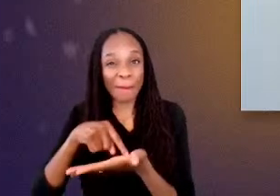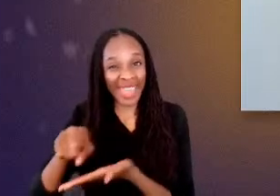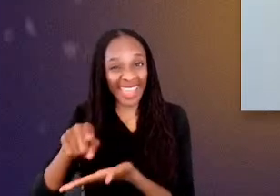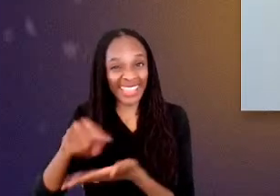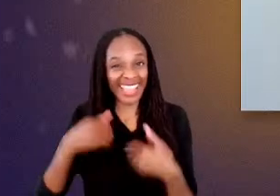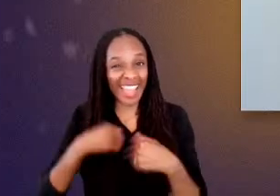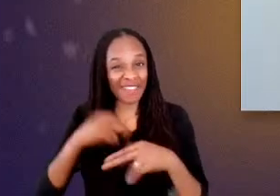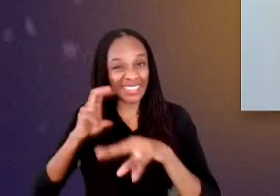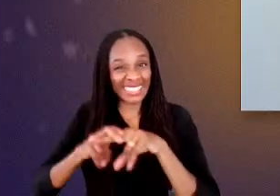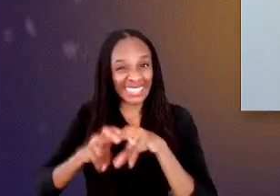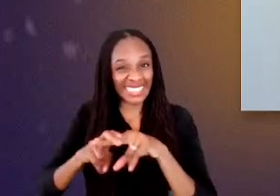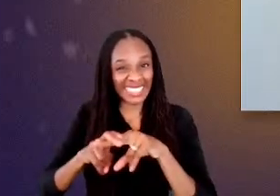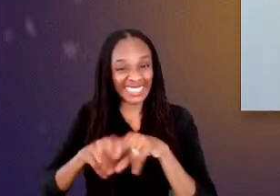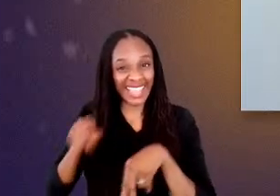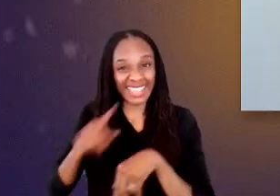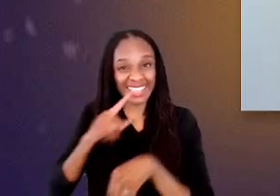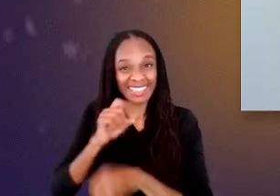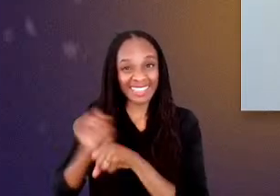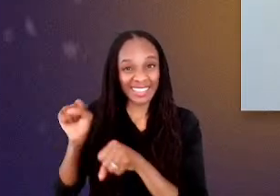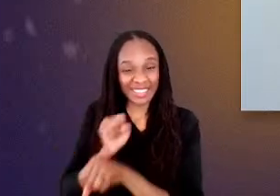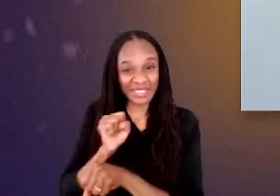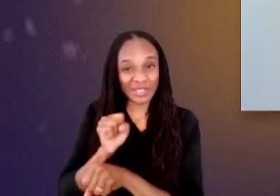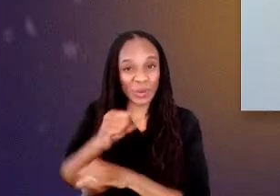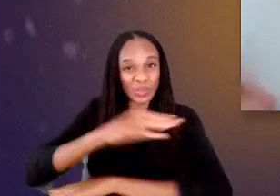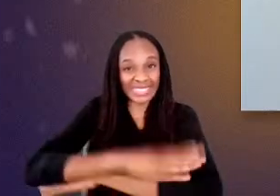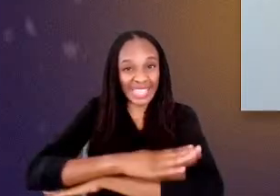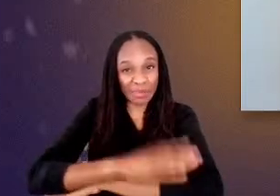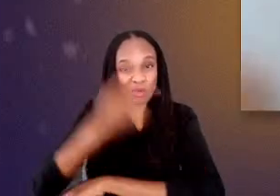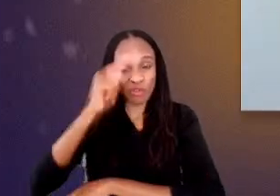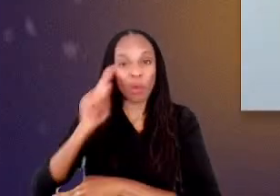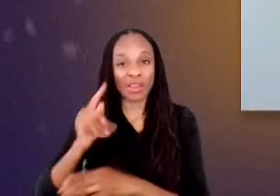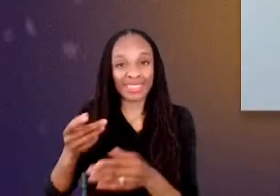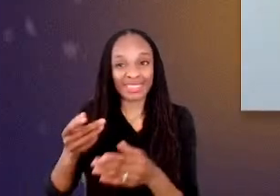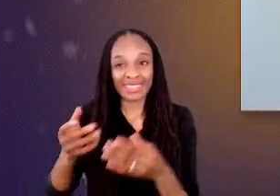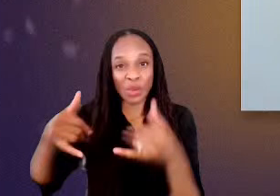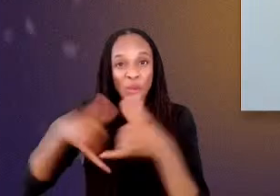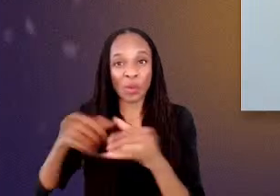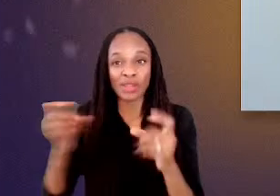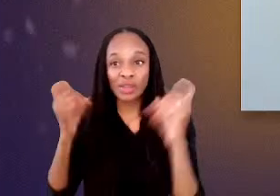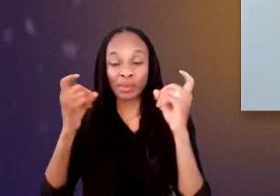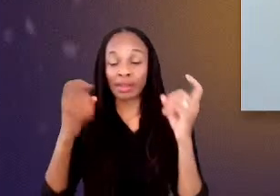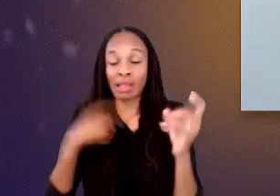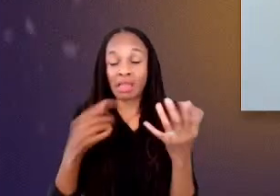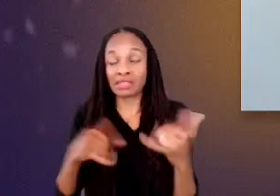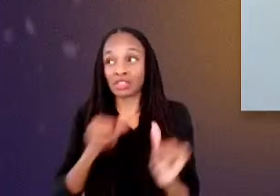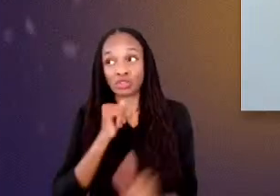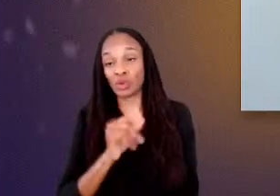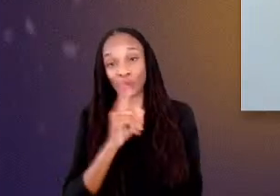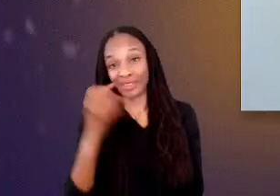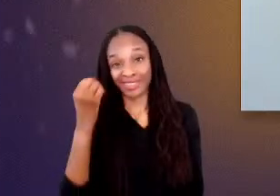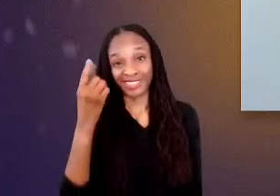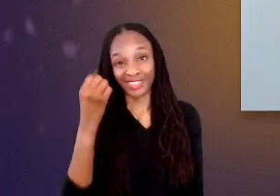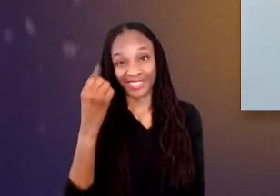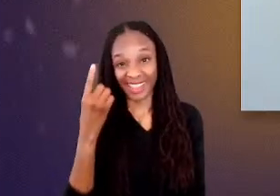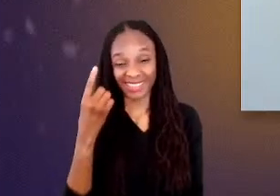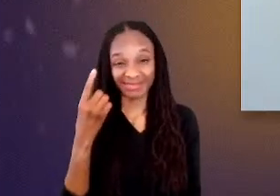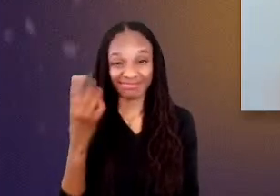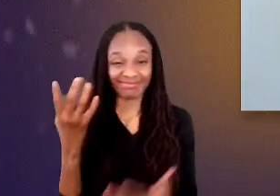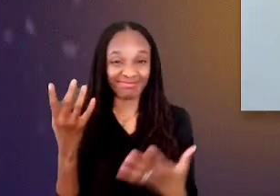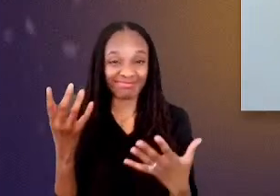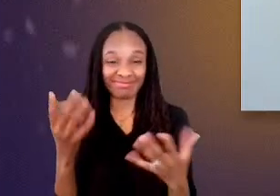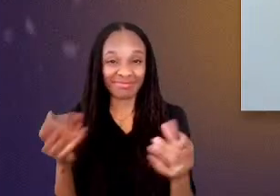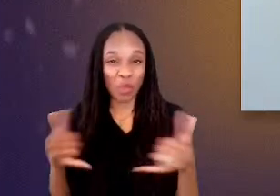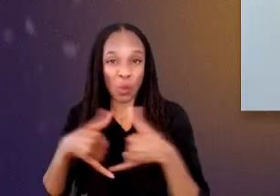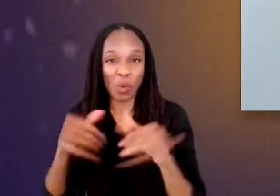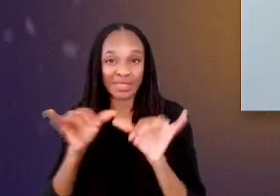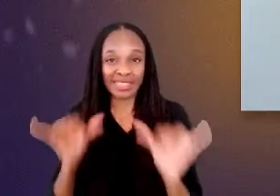seat at the literal table of your award ceremony. There were so many, and I honestly, I still don't really understand the award system. There are